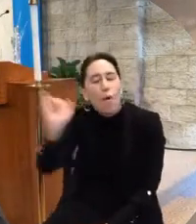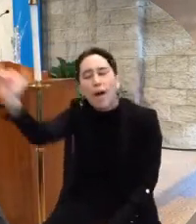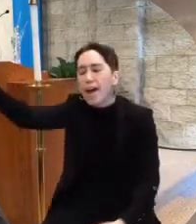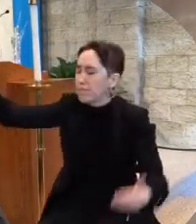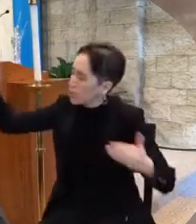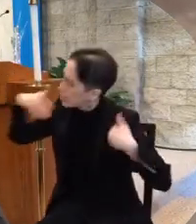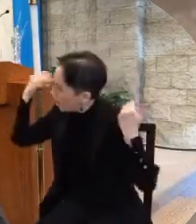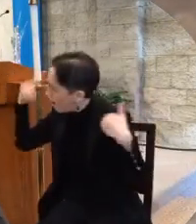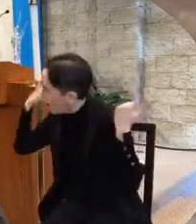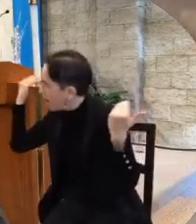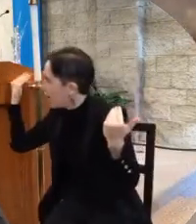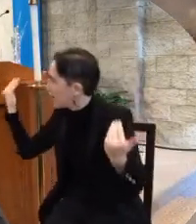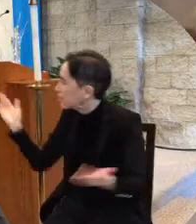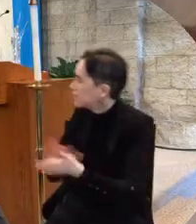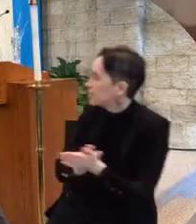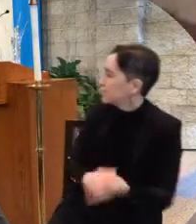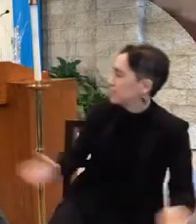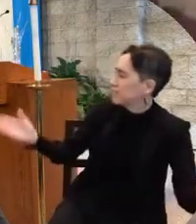On ya.